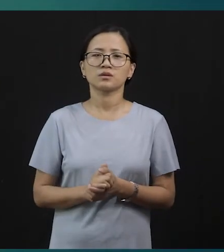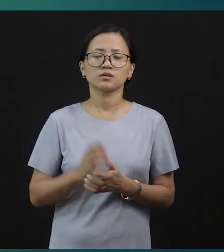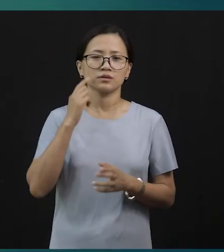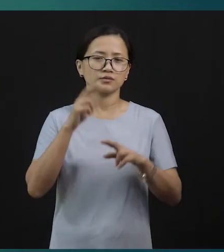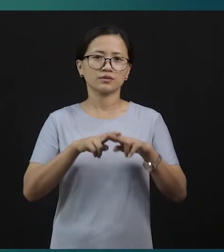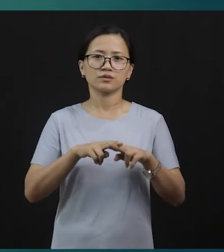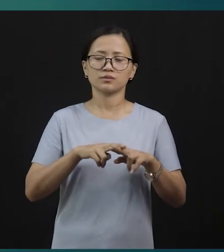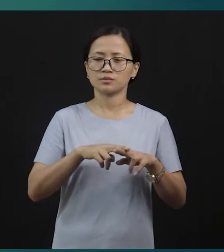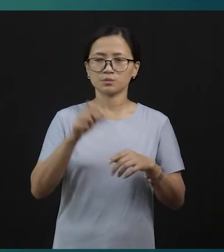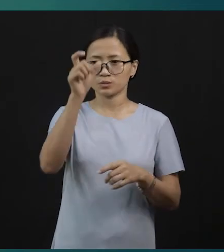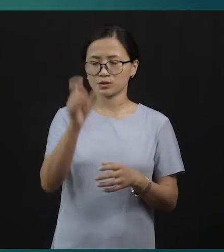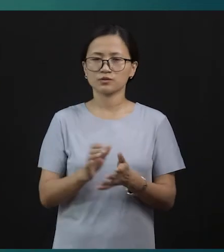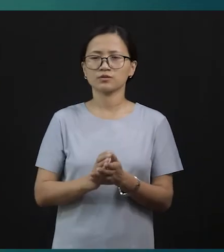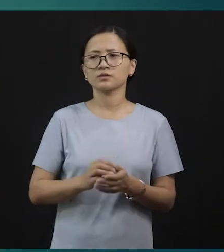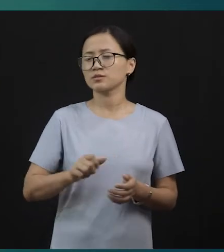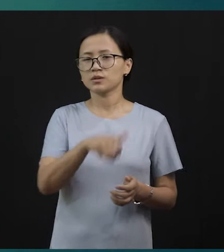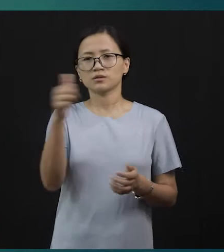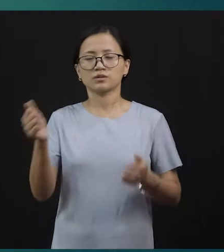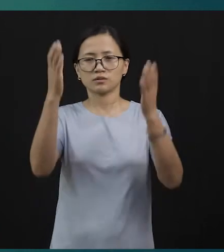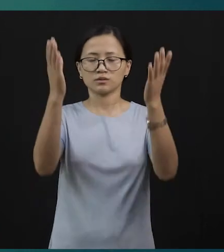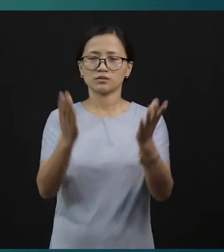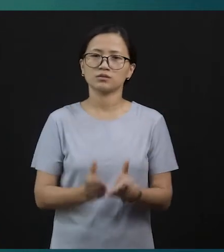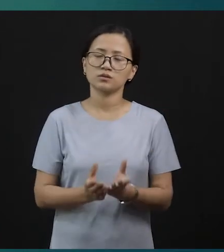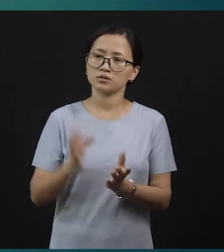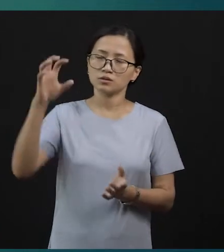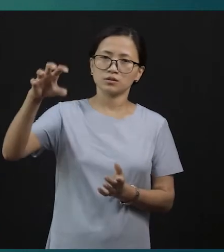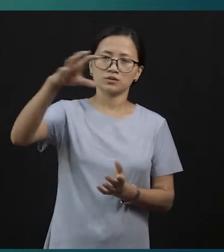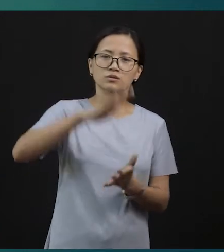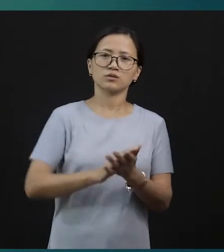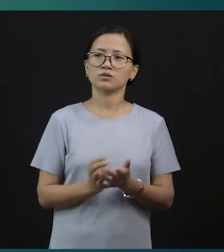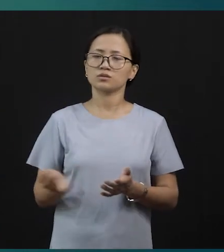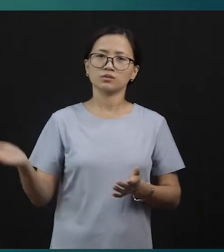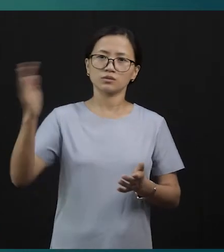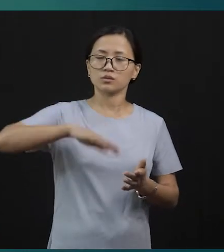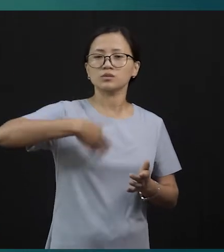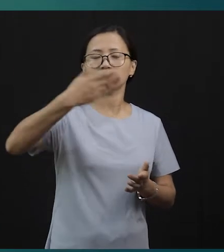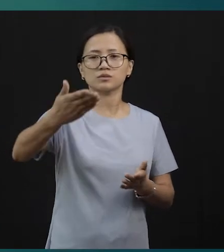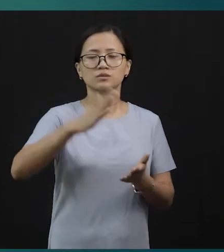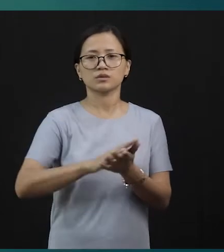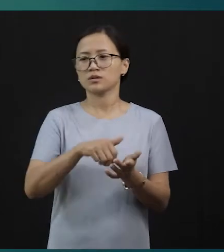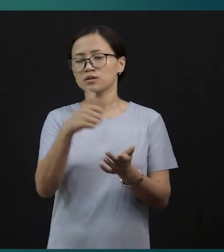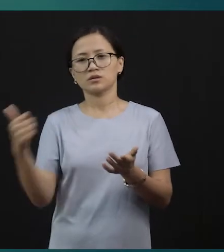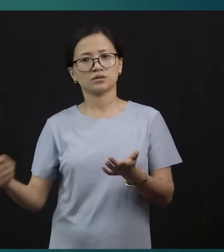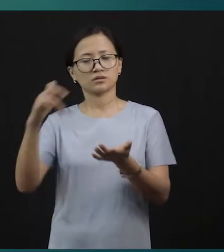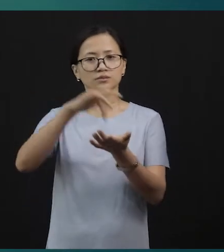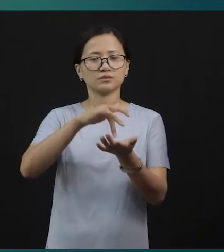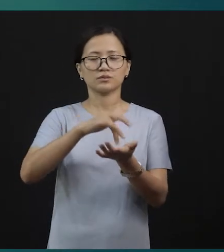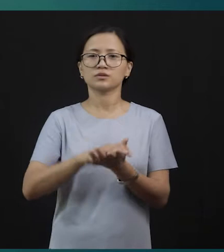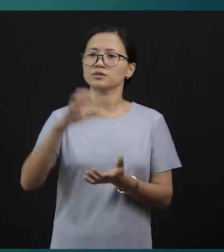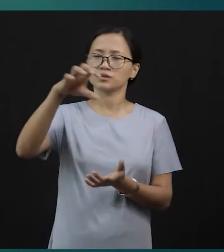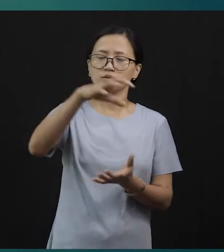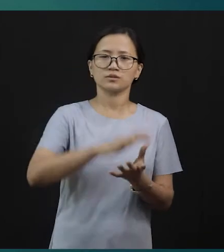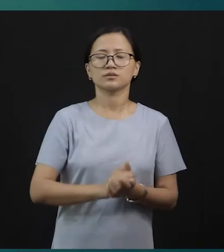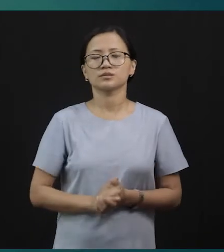a person from another country or another place goes to a particular place, develop his colony there, he will take his people and